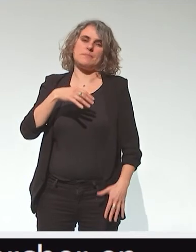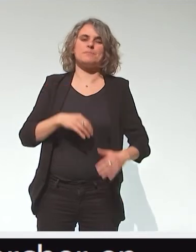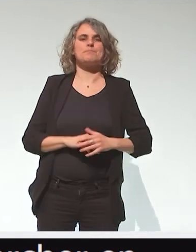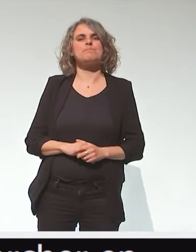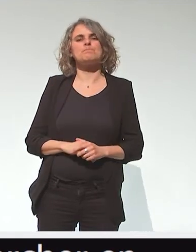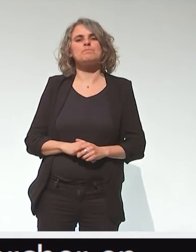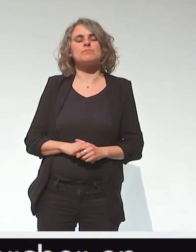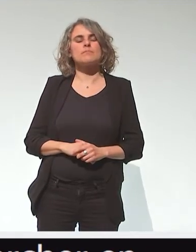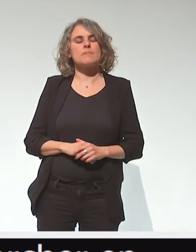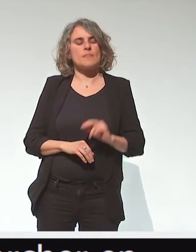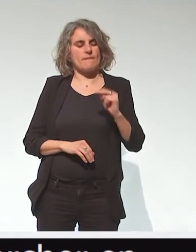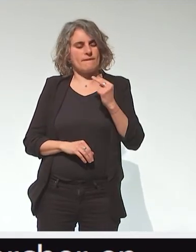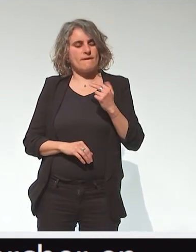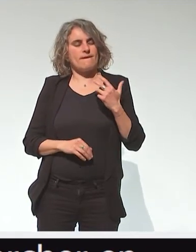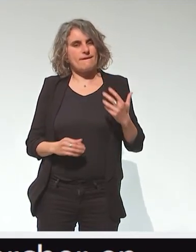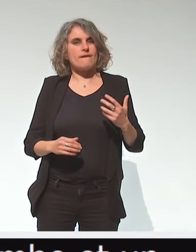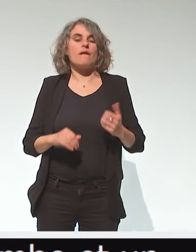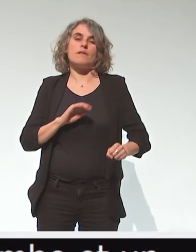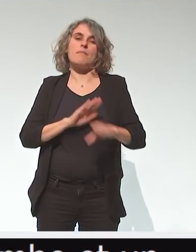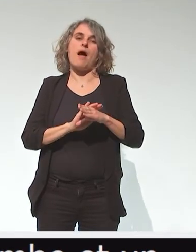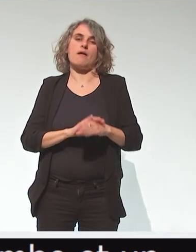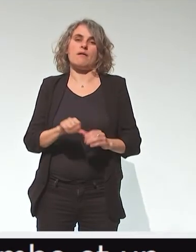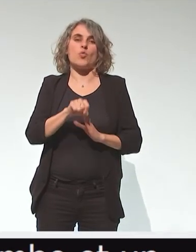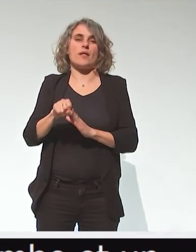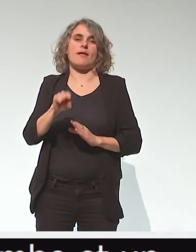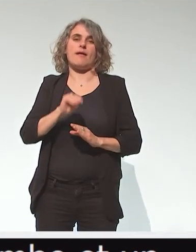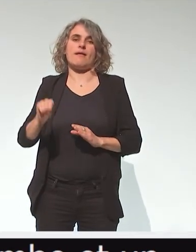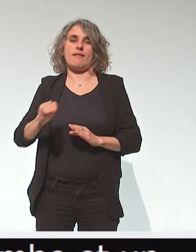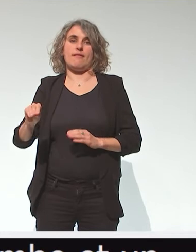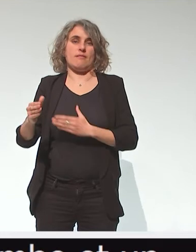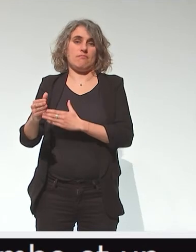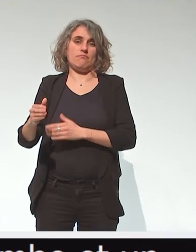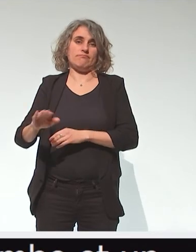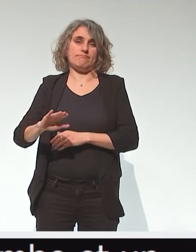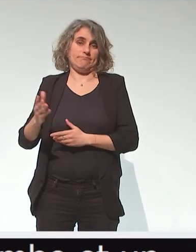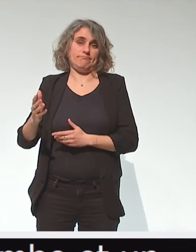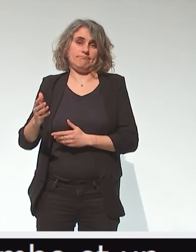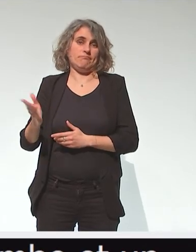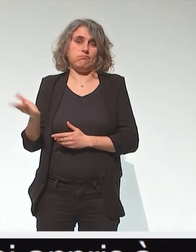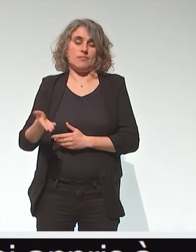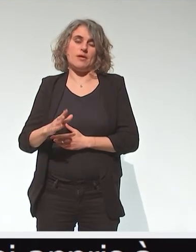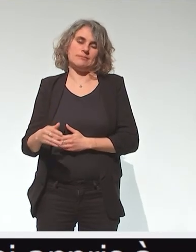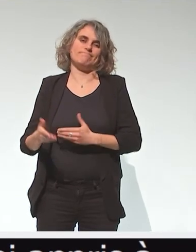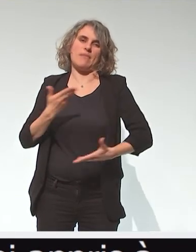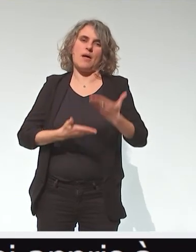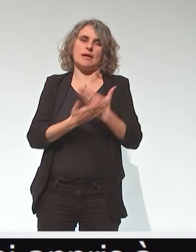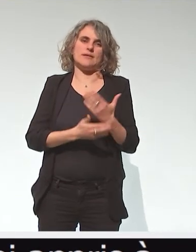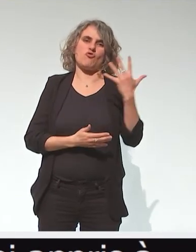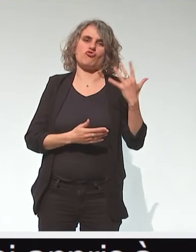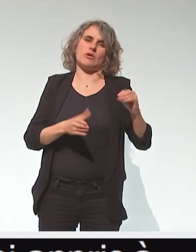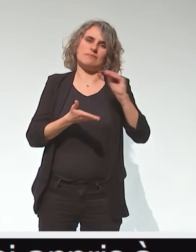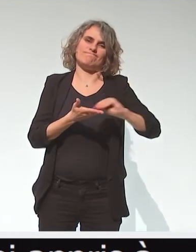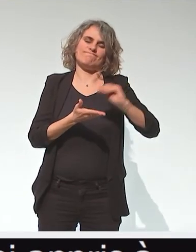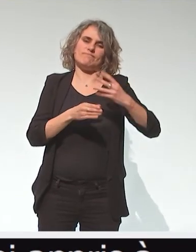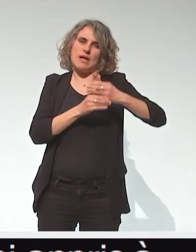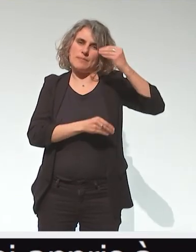to direction from my brain. So I learned to write with my left hand. And